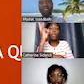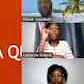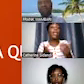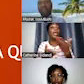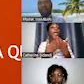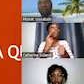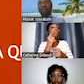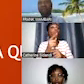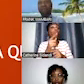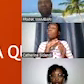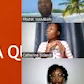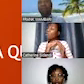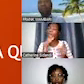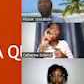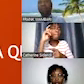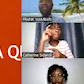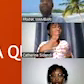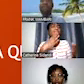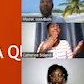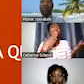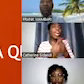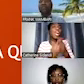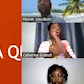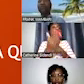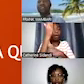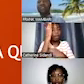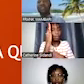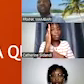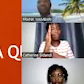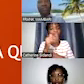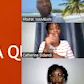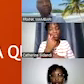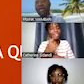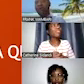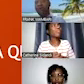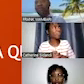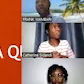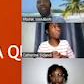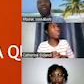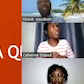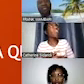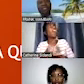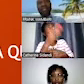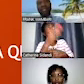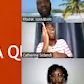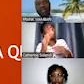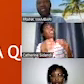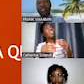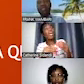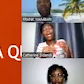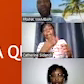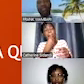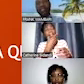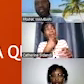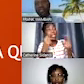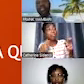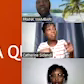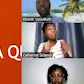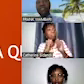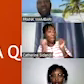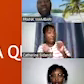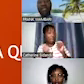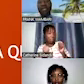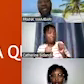massively. Be thankful to God and say, you know what? Kwa sababu hakuniua, he or she did not kill